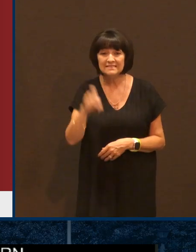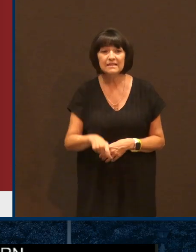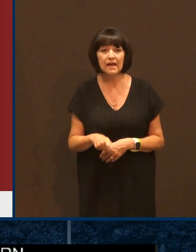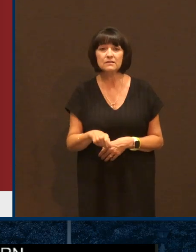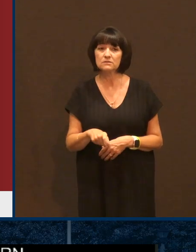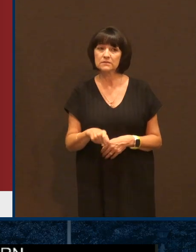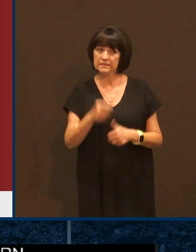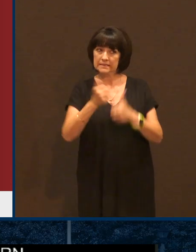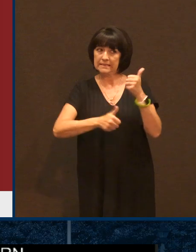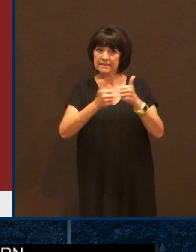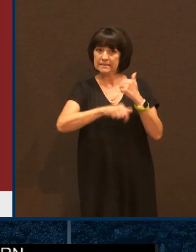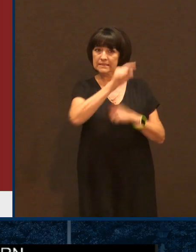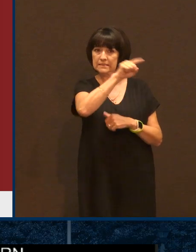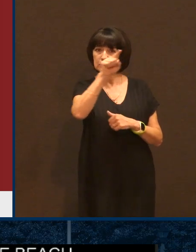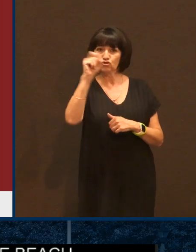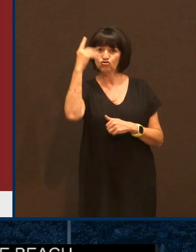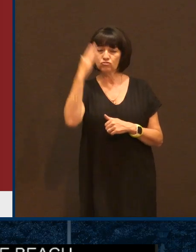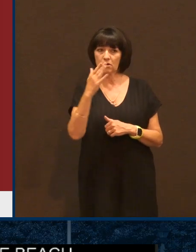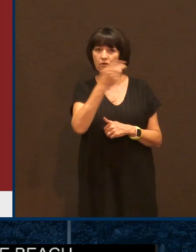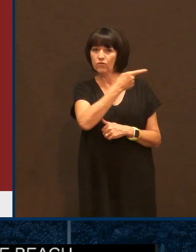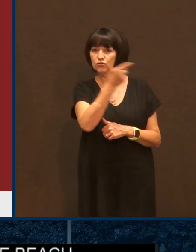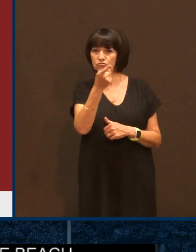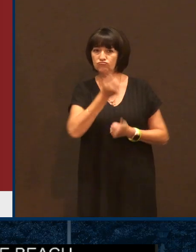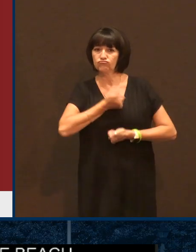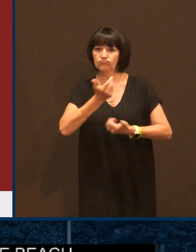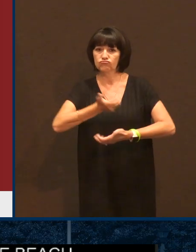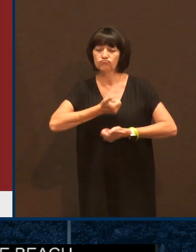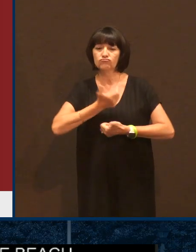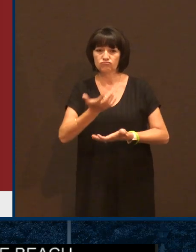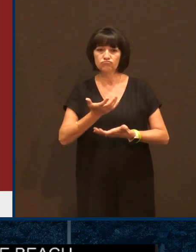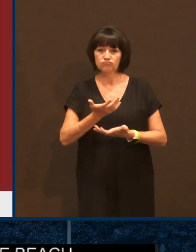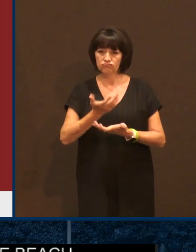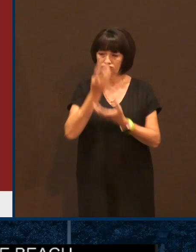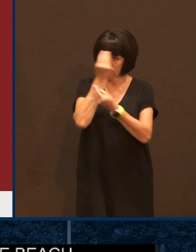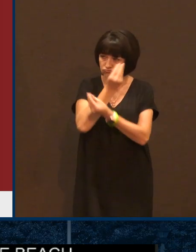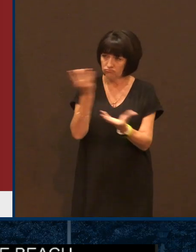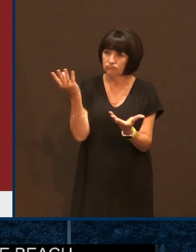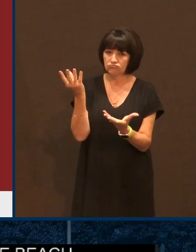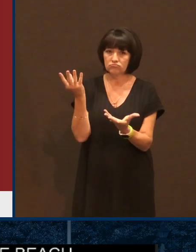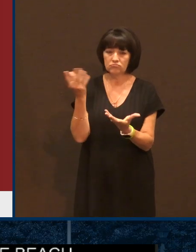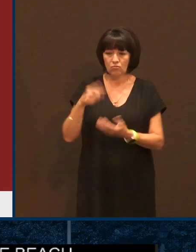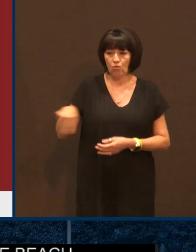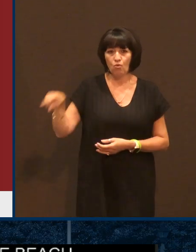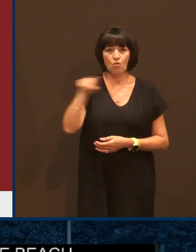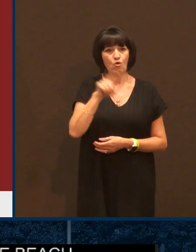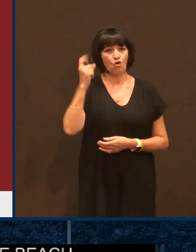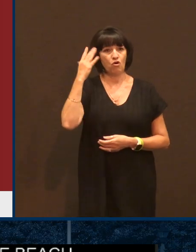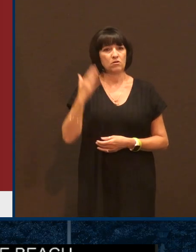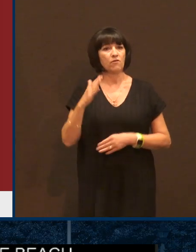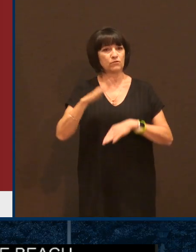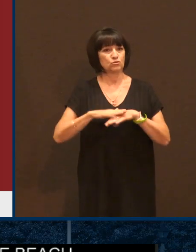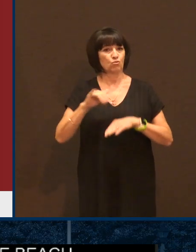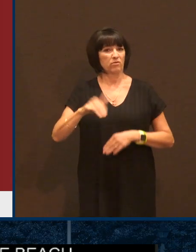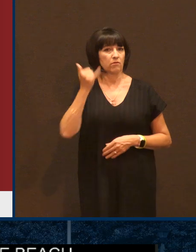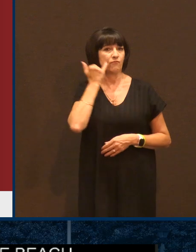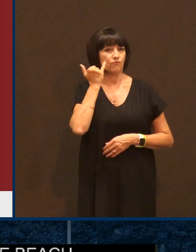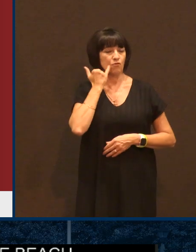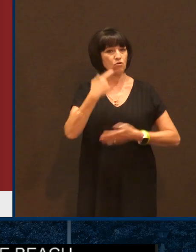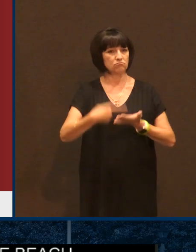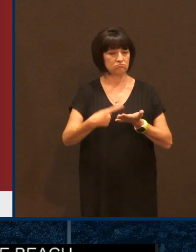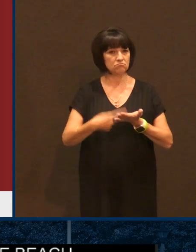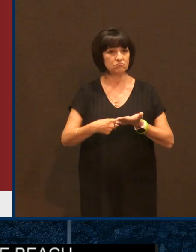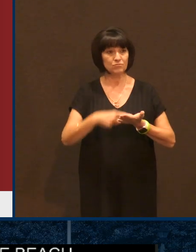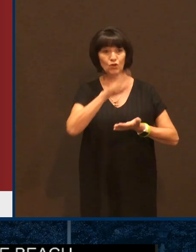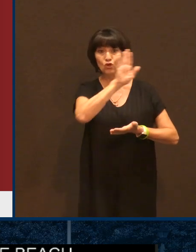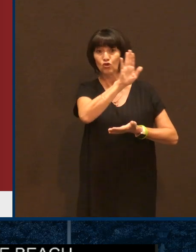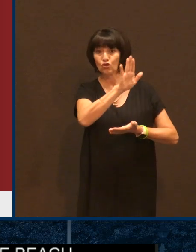governors were sharing their experience with all the other governors on the line. And the message for them was they've